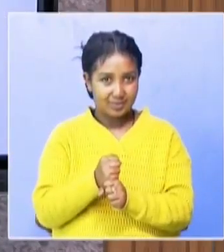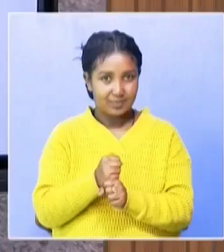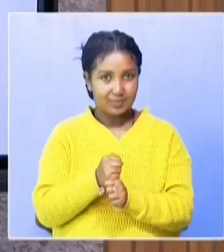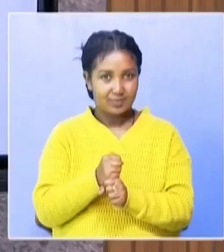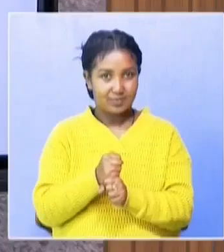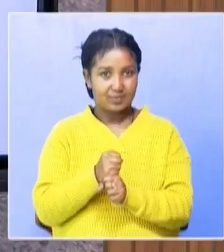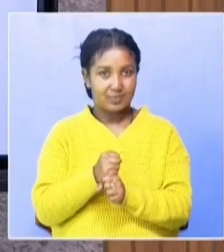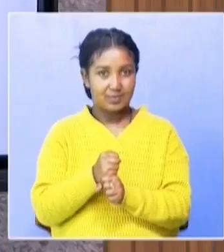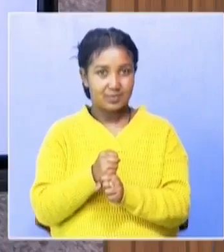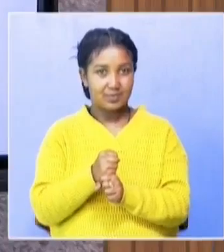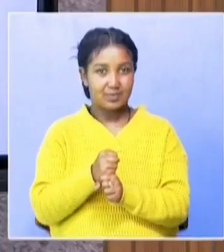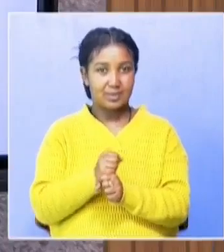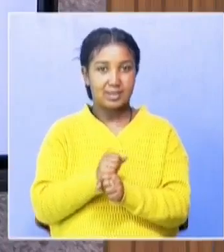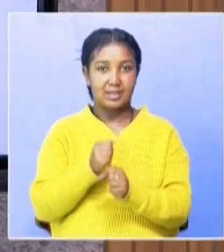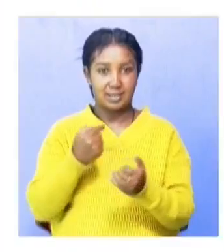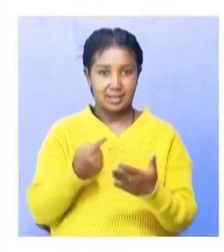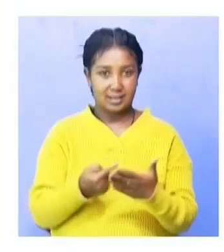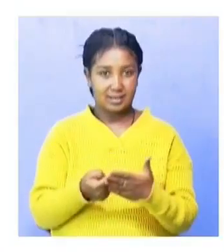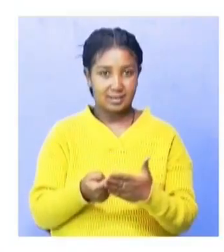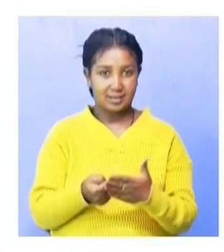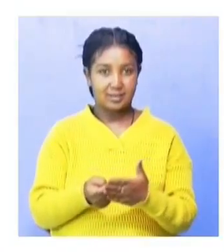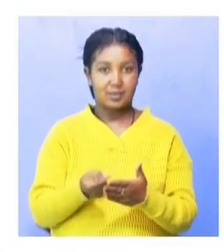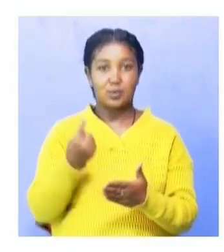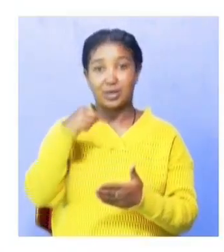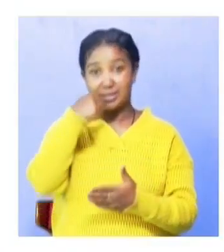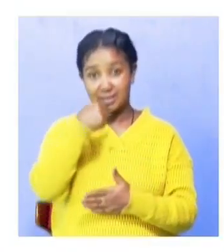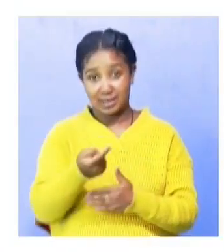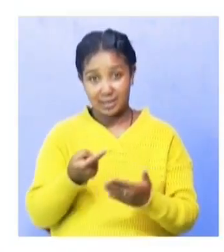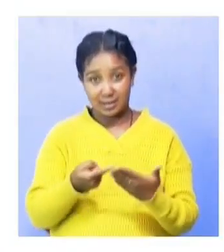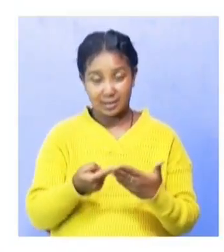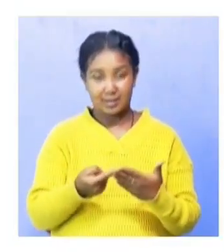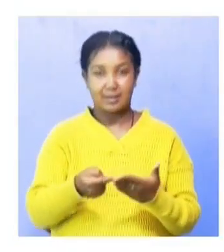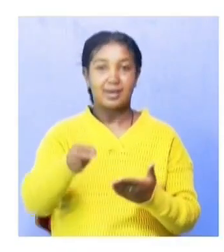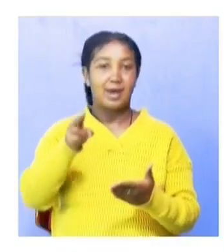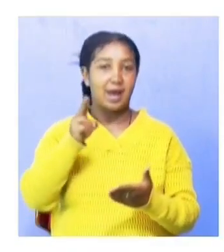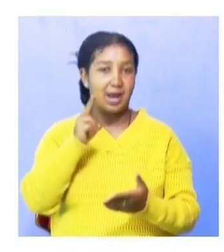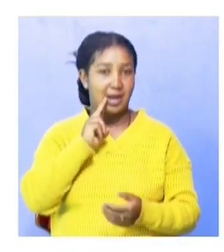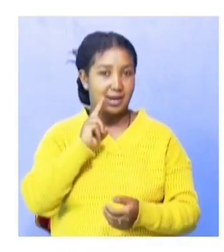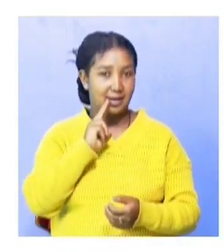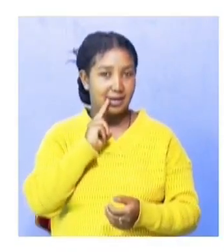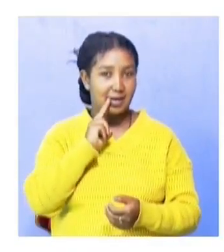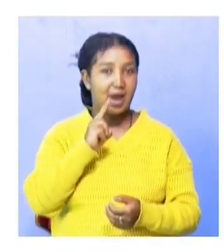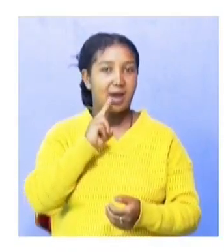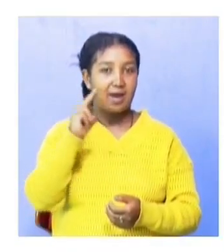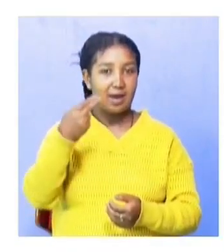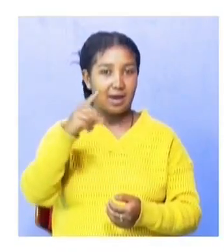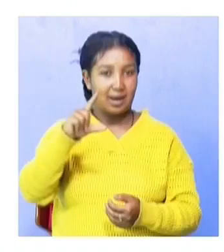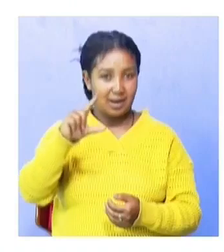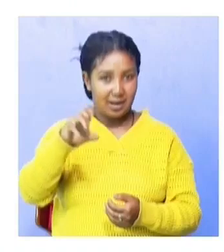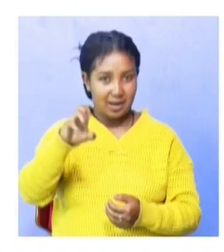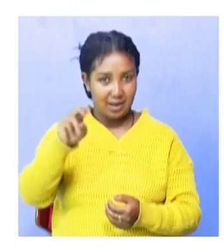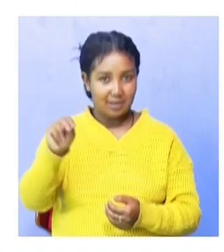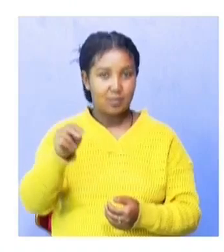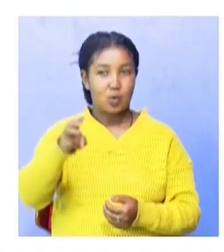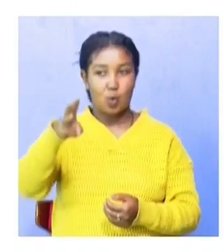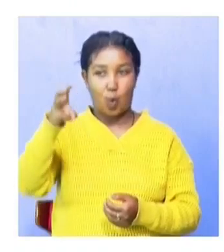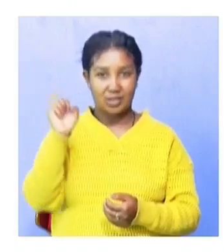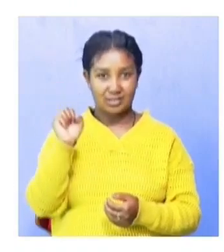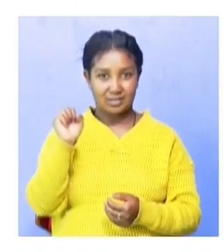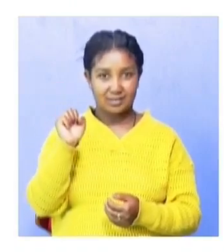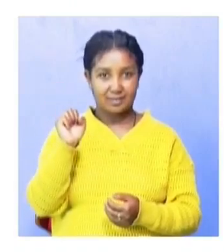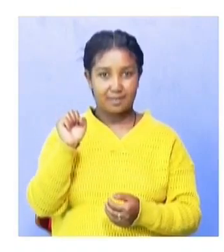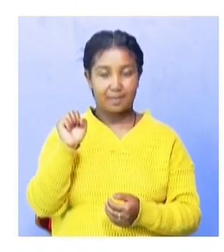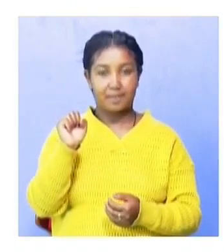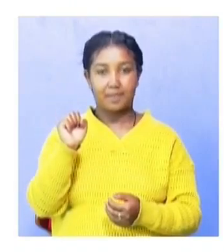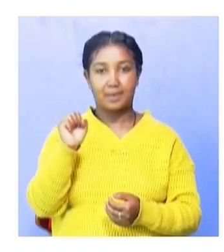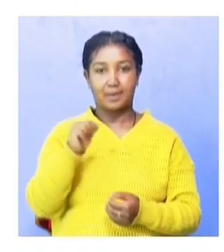Hello? Here. We can say here, Helen, yes, was.